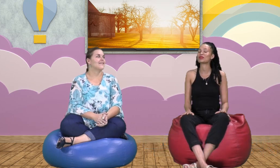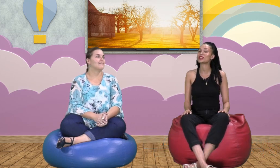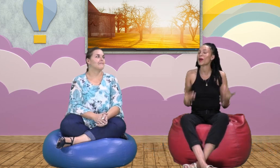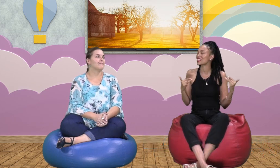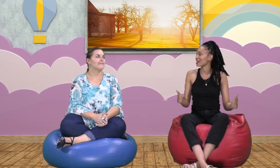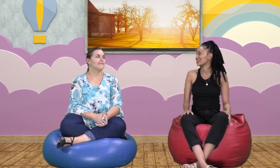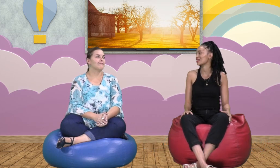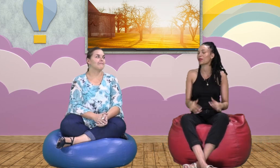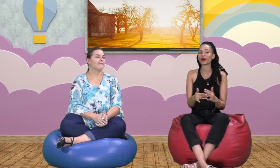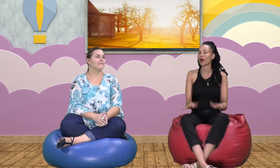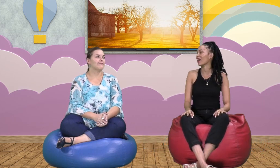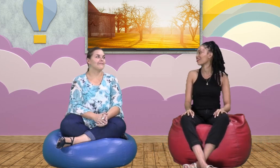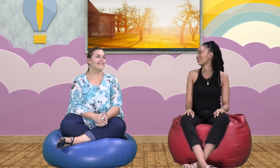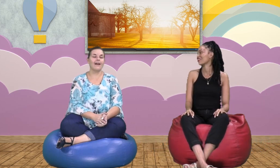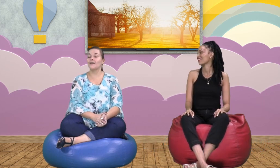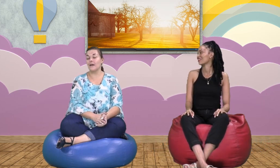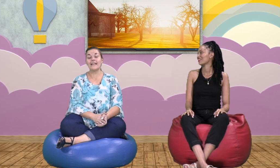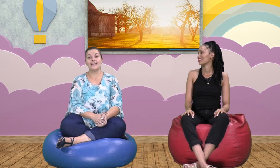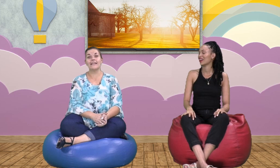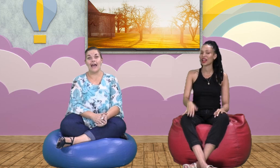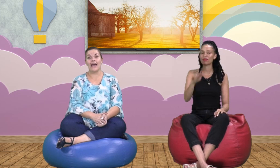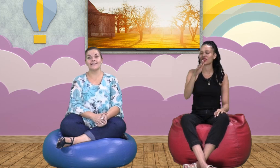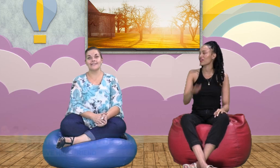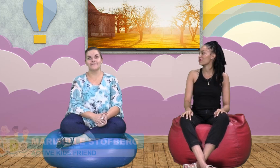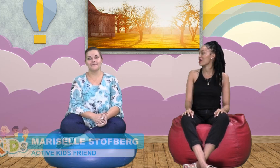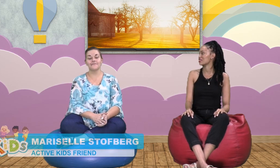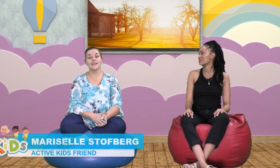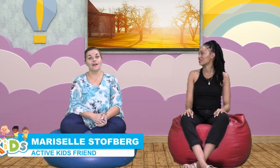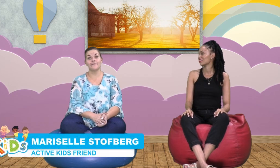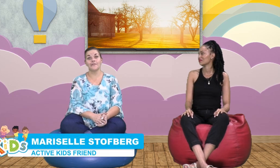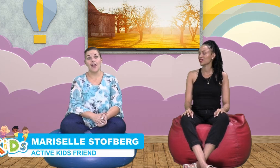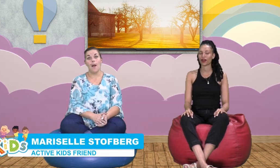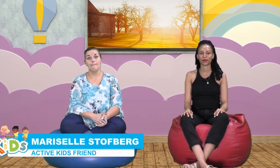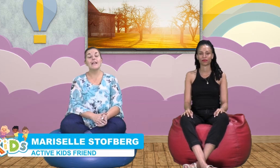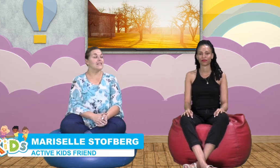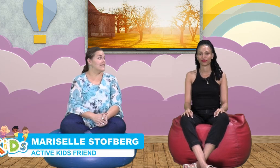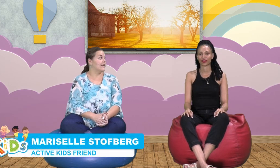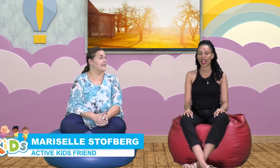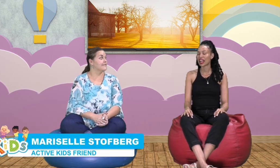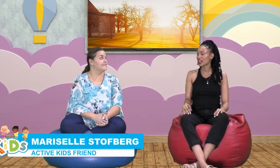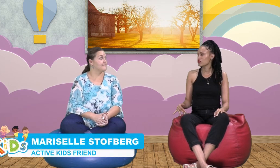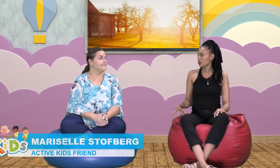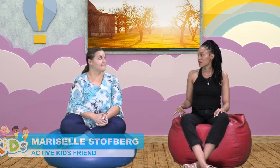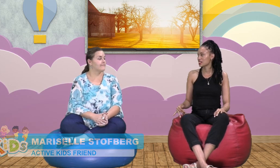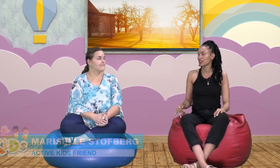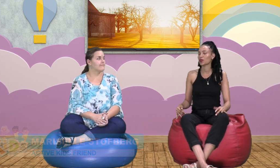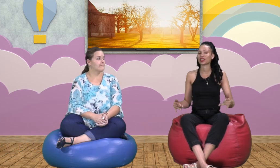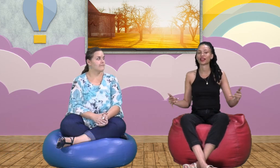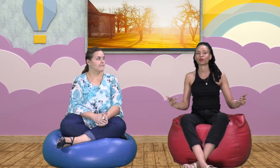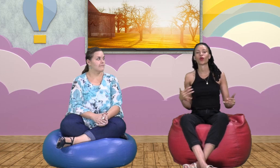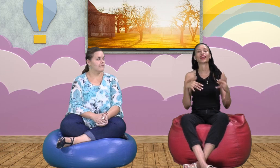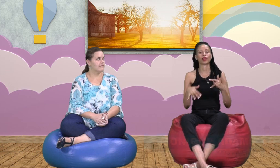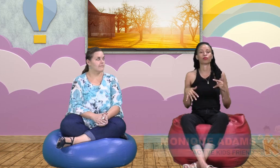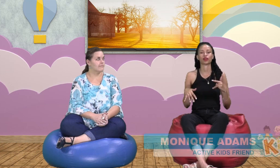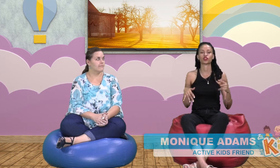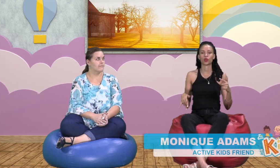talk. I'm so excited. It's been a while. Yeah, it has. And I miss our friends. Yeah. So let's sing. Let's remix it. Do it like